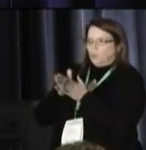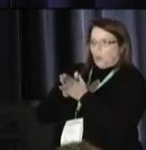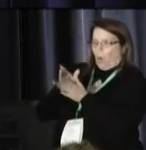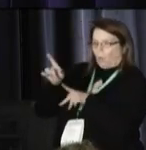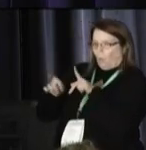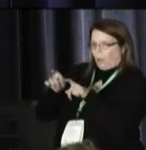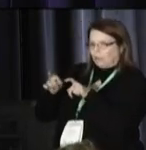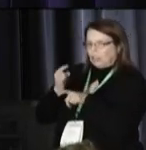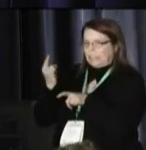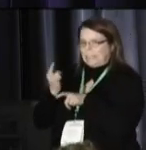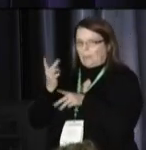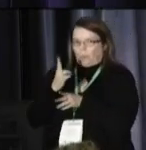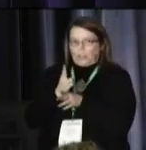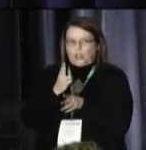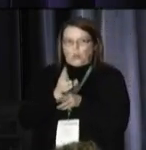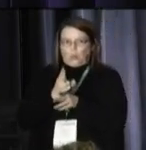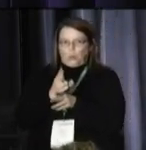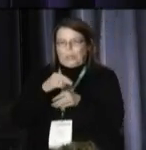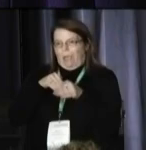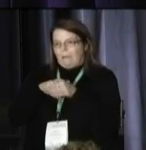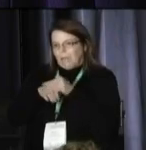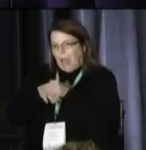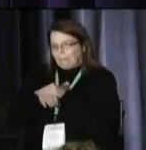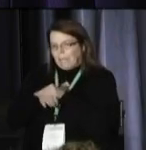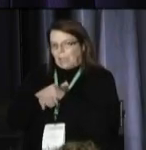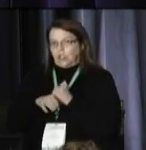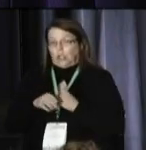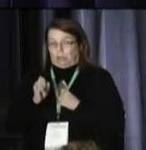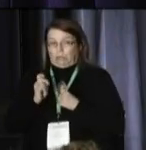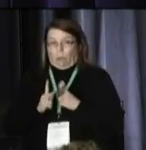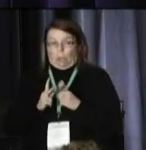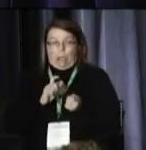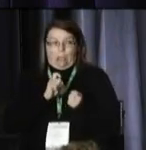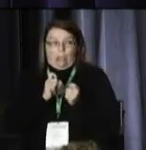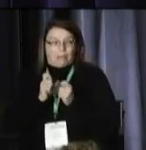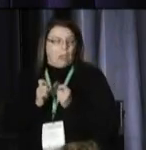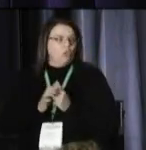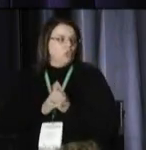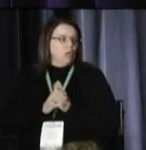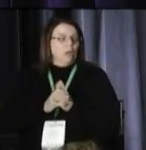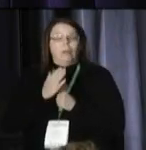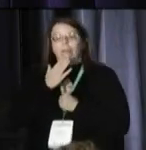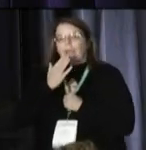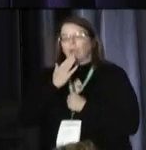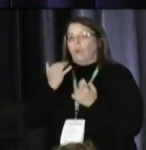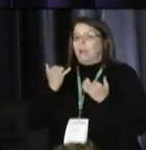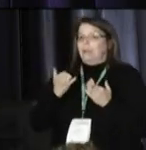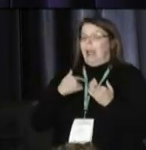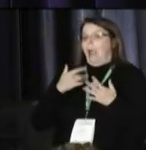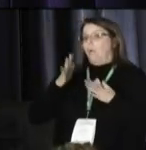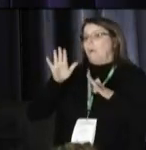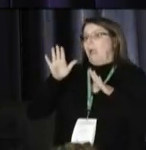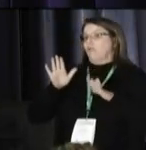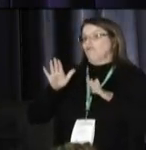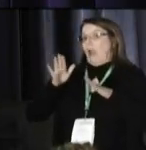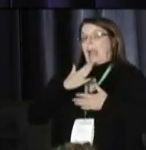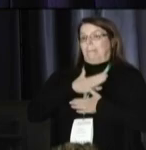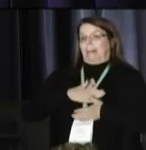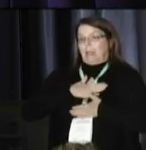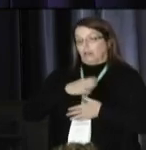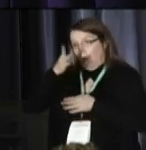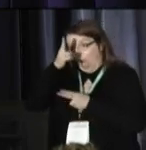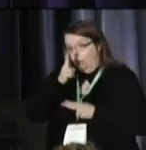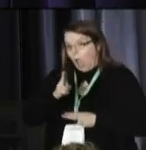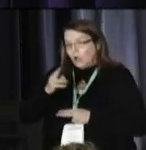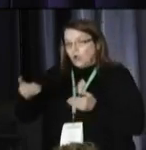someone's use of an accommodation. Thank you. And now it's my great pleasure and honor to